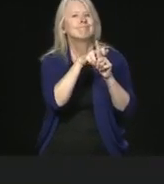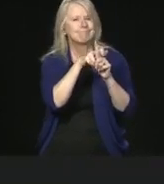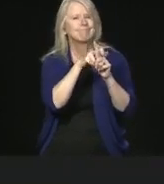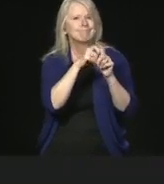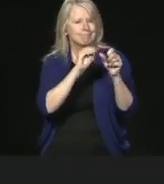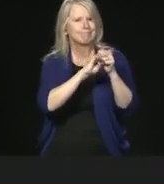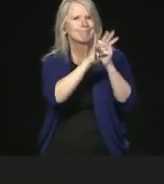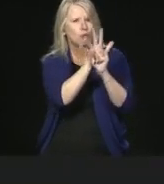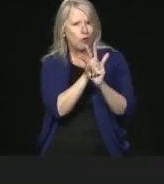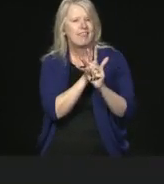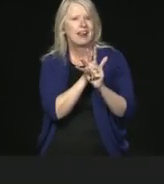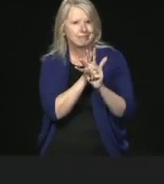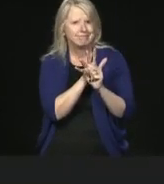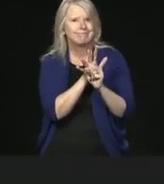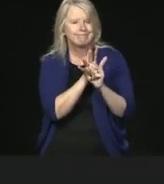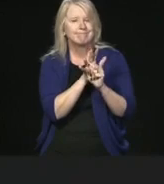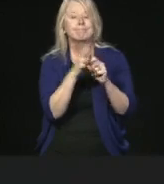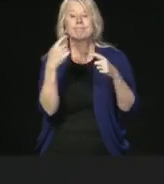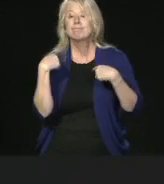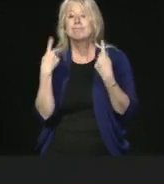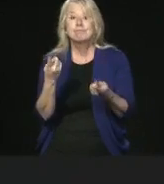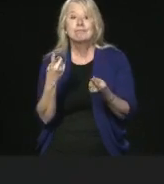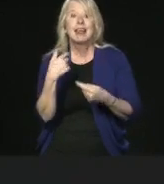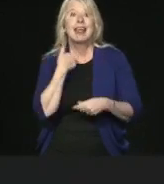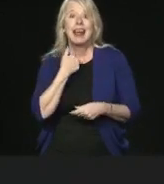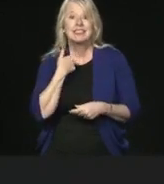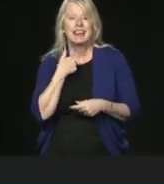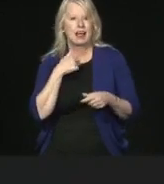stepped up on a wide range of research,